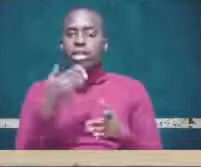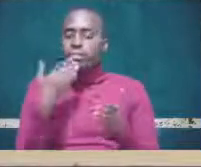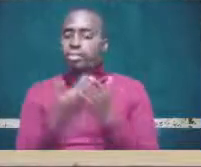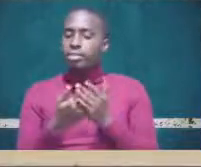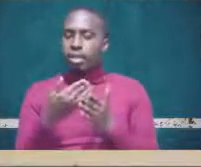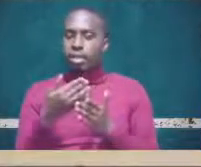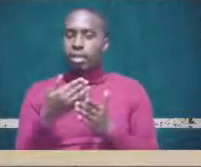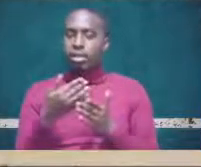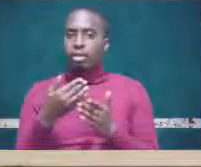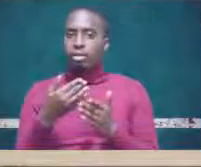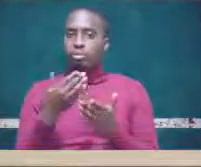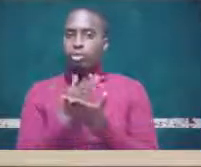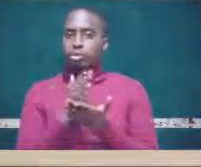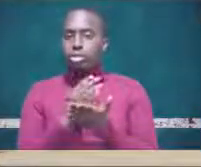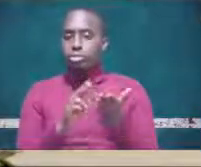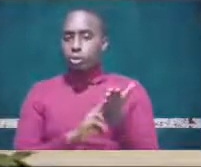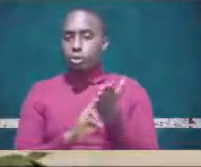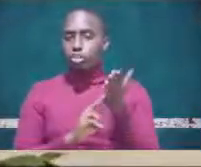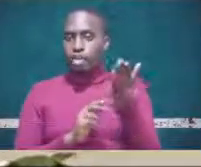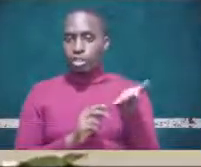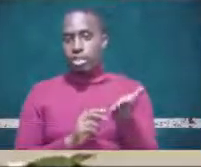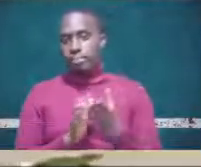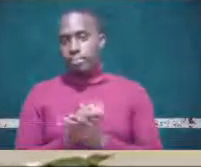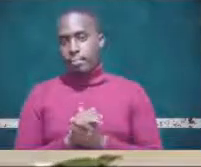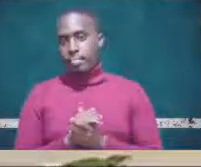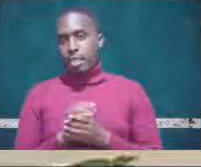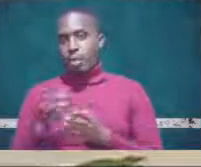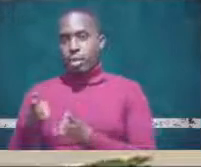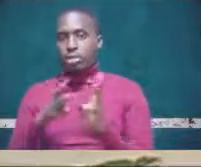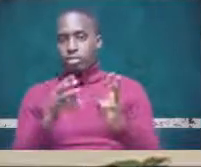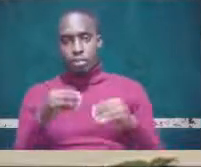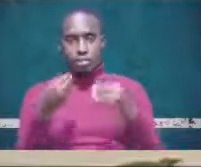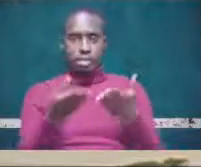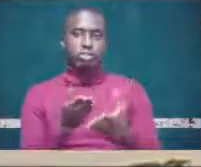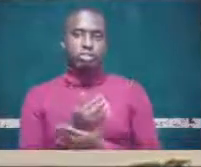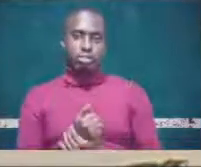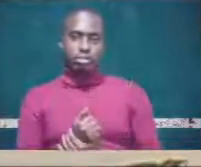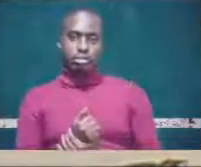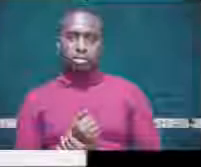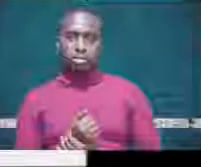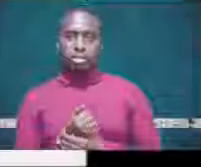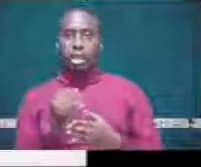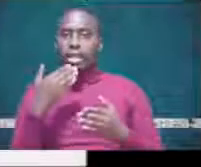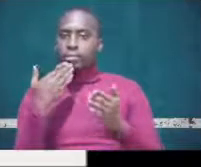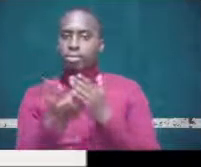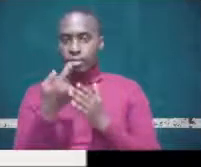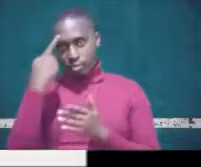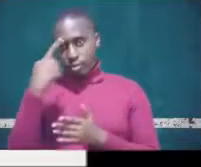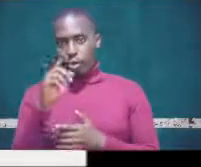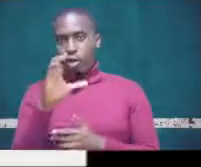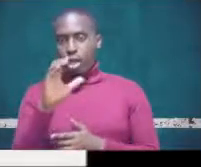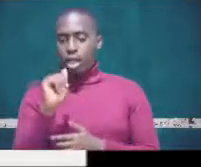good things that come with this method of production? Advantages of